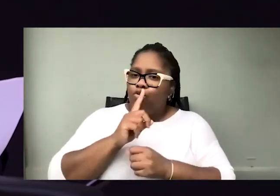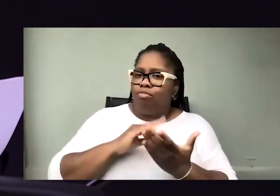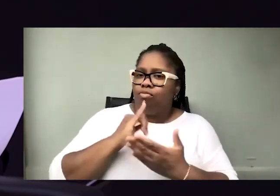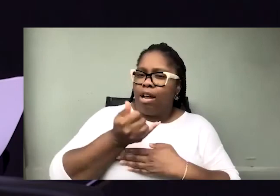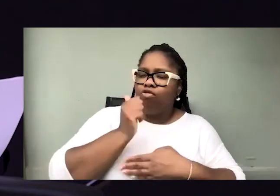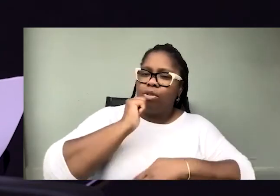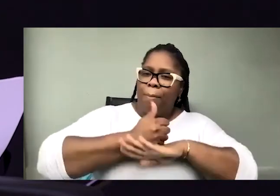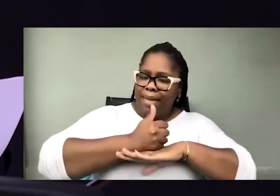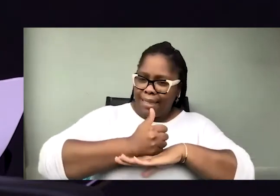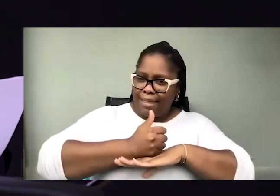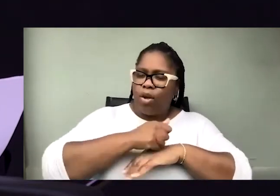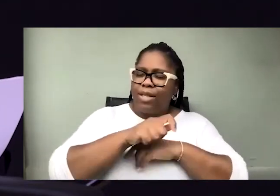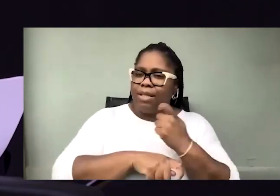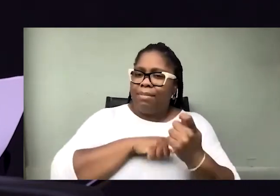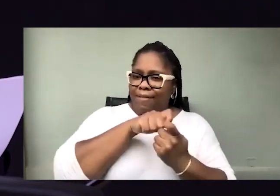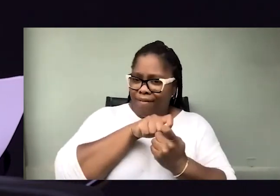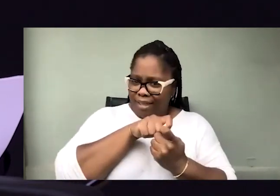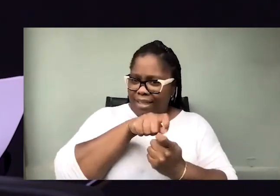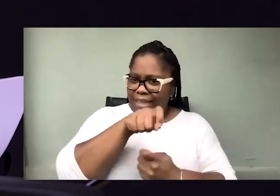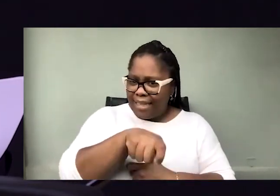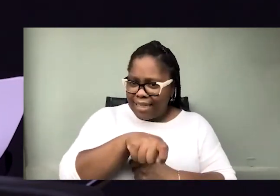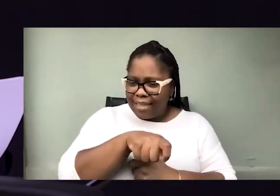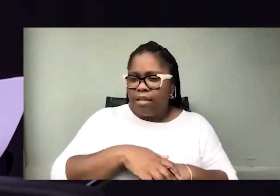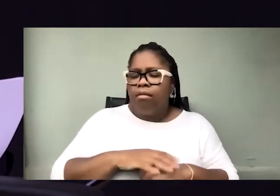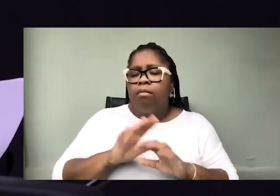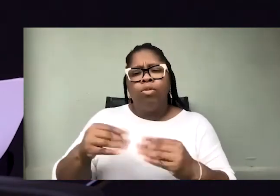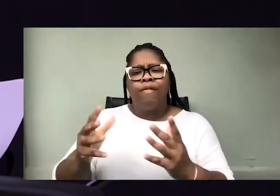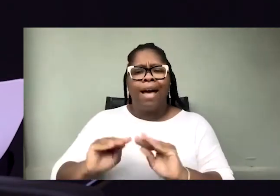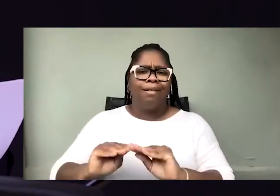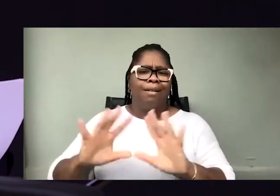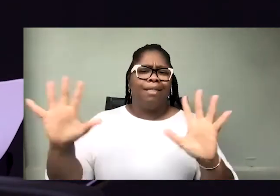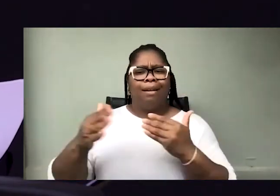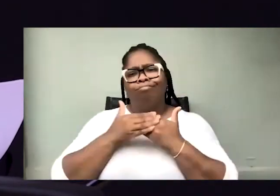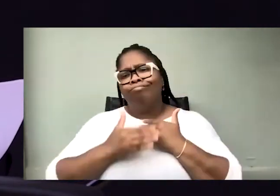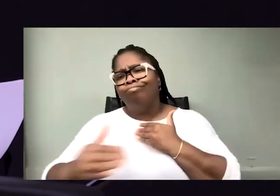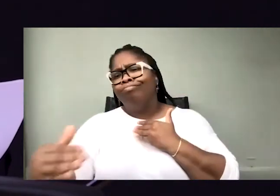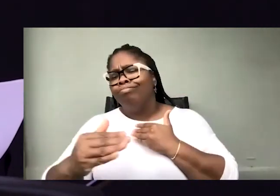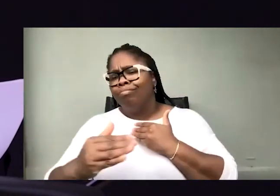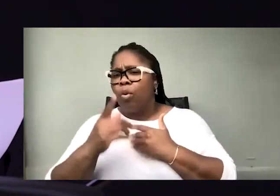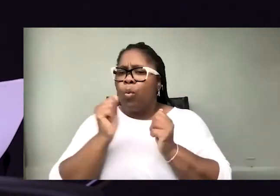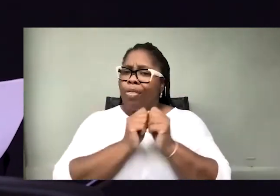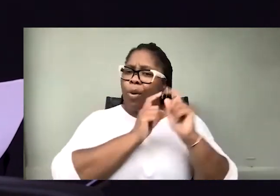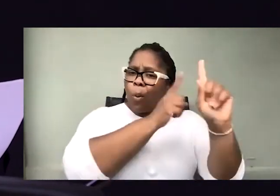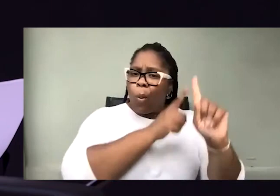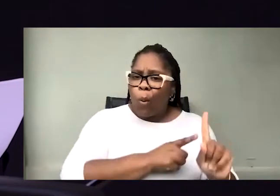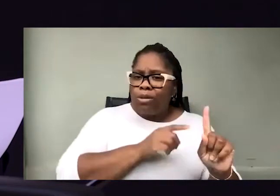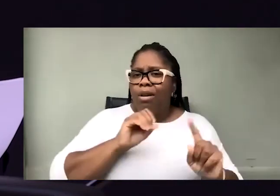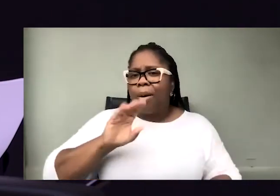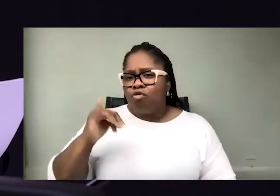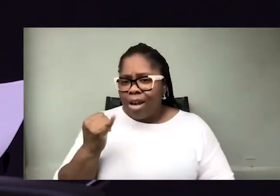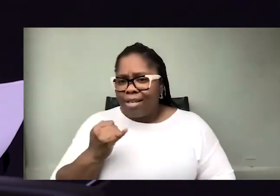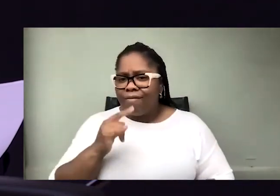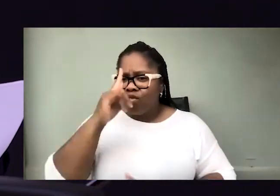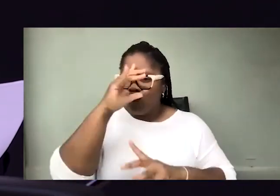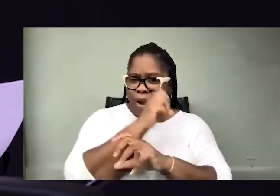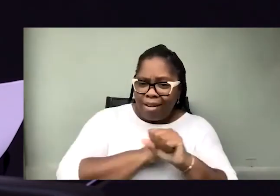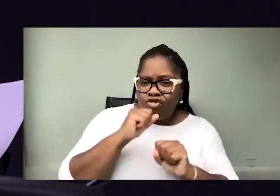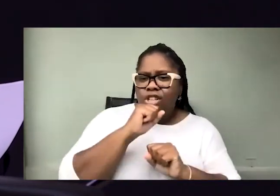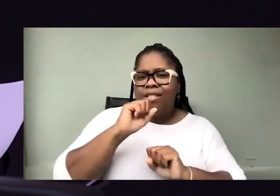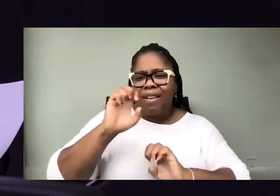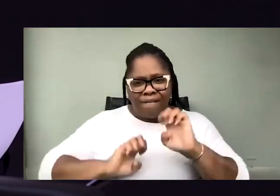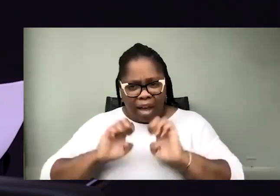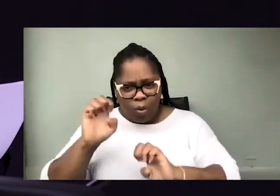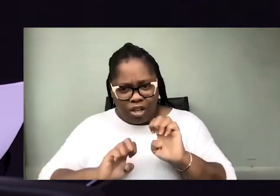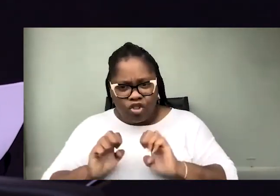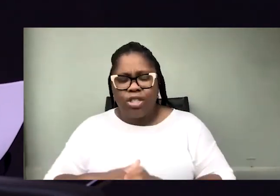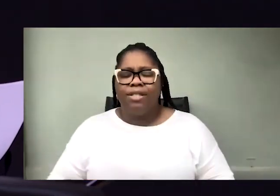on specific needs and provide a clear scope with goals, objectives, strategies, and evaluation